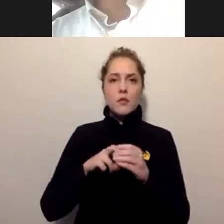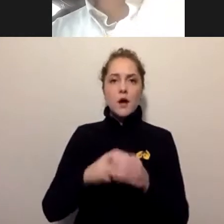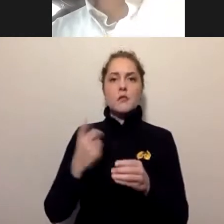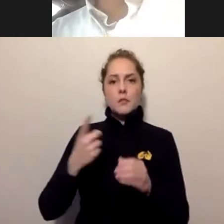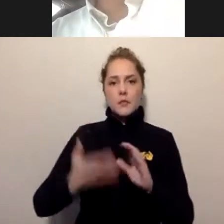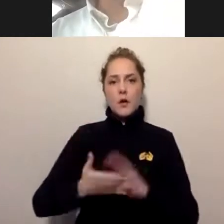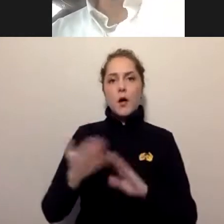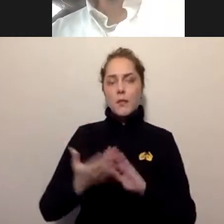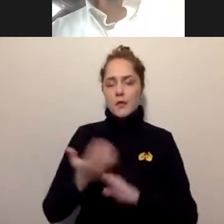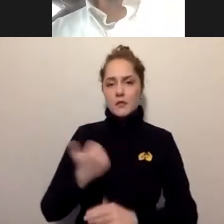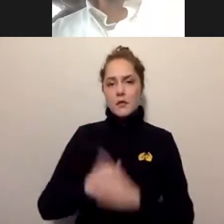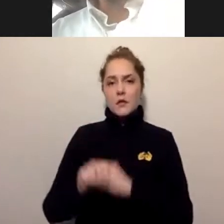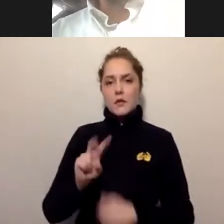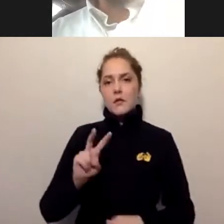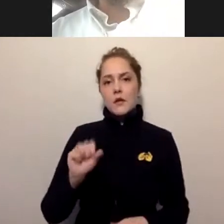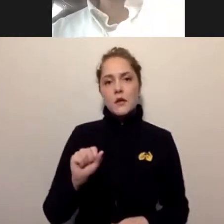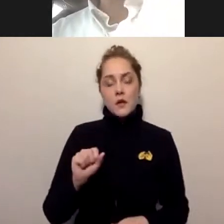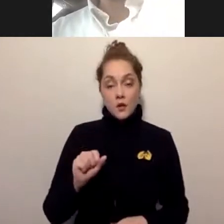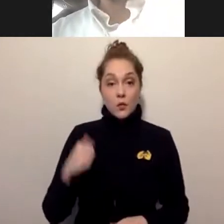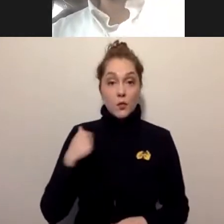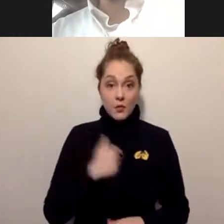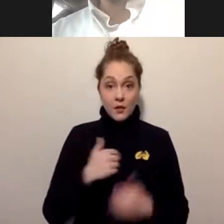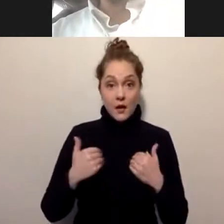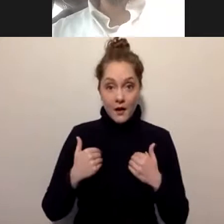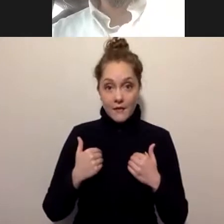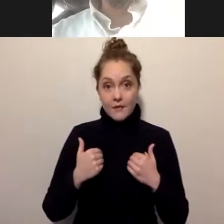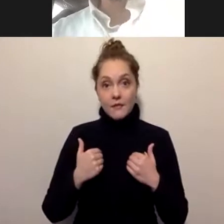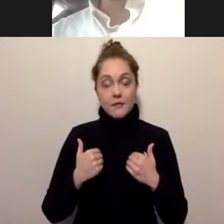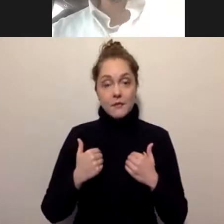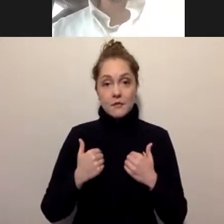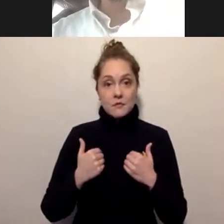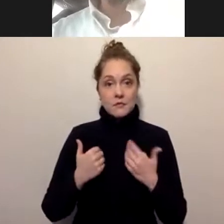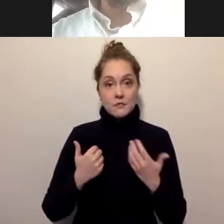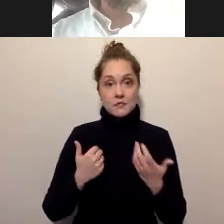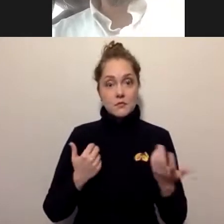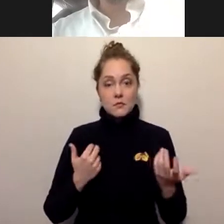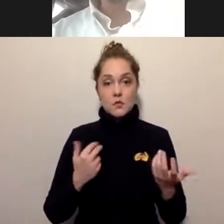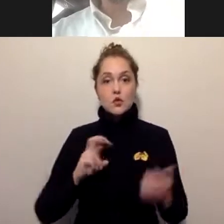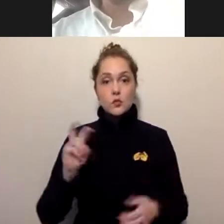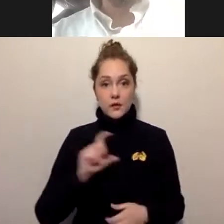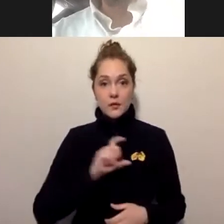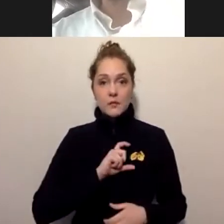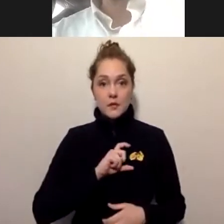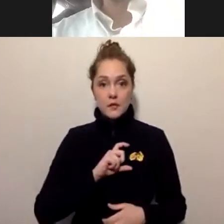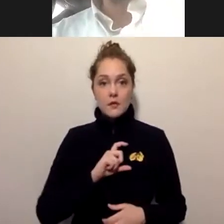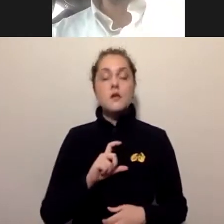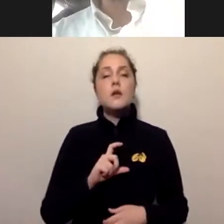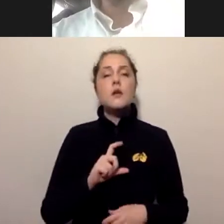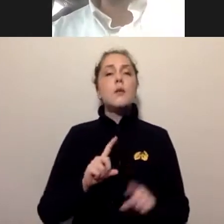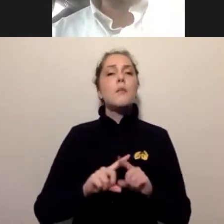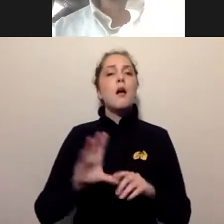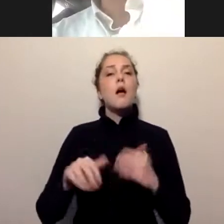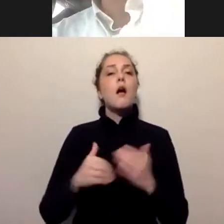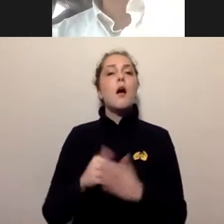by VIA. Not only do we have a transit police department, but all of the buses